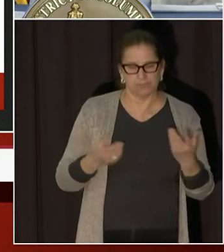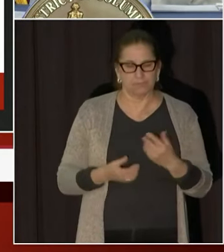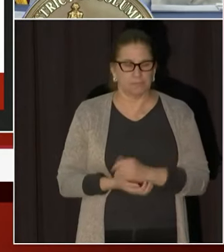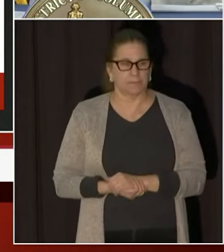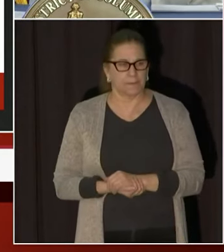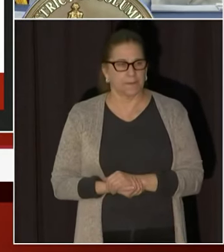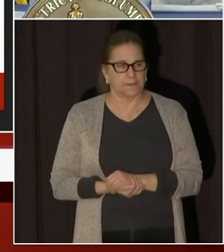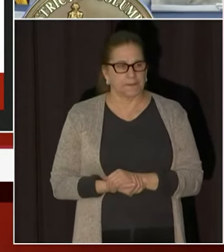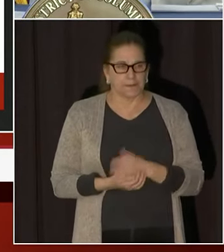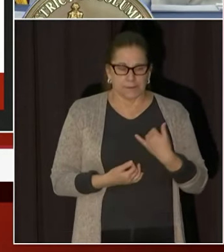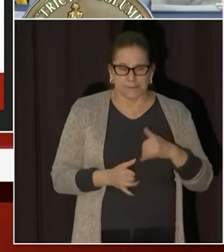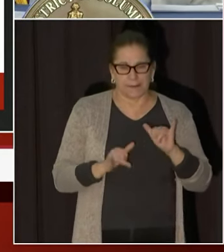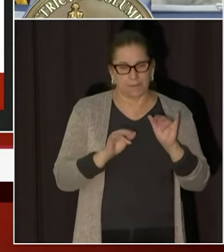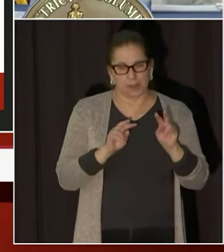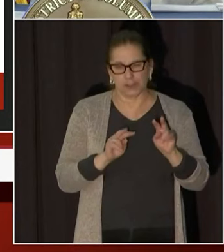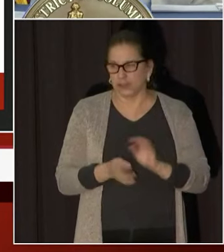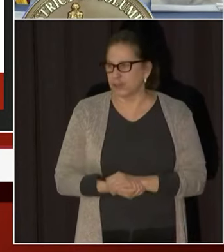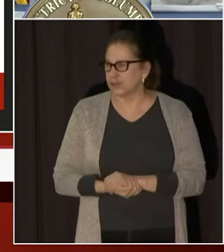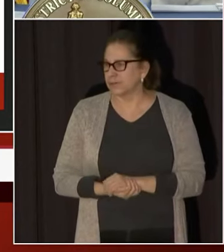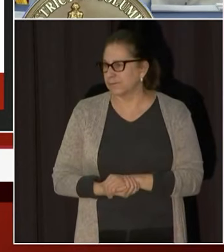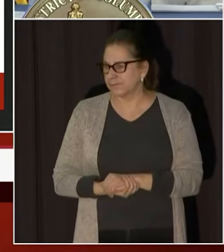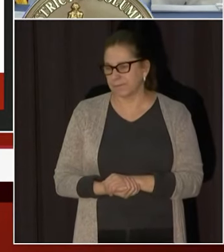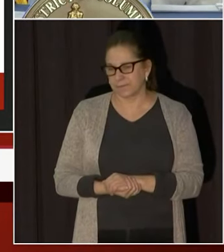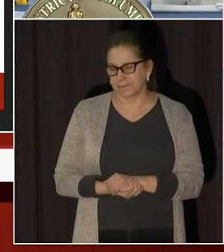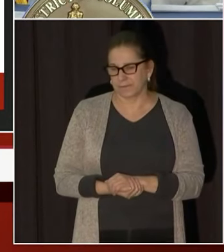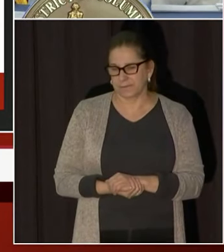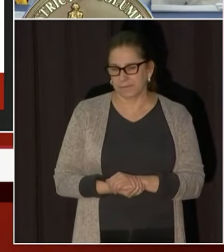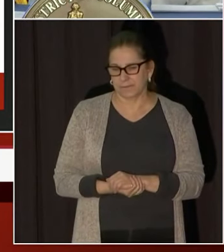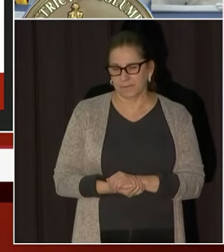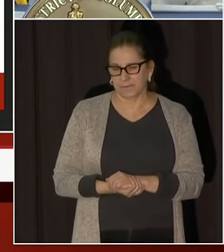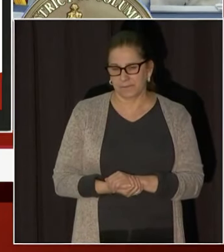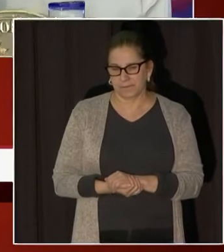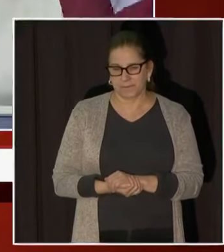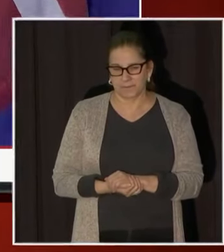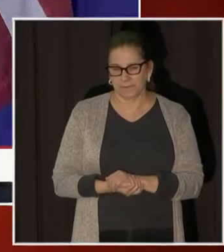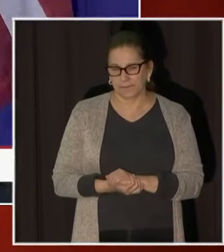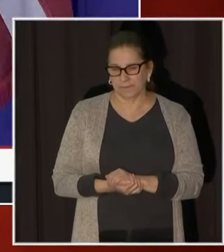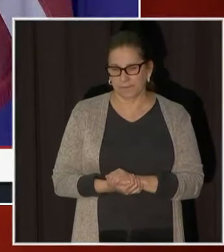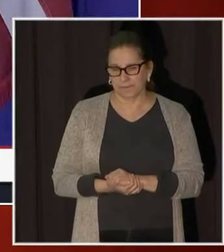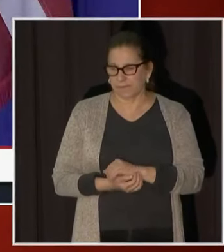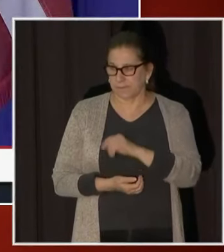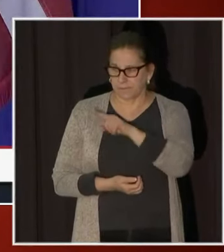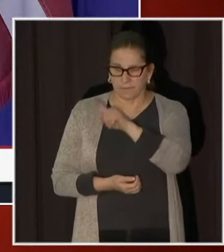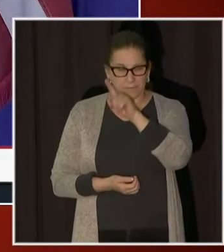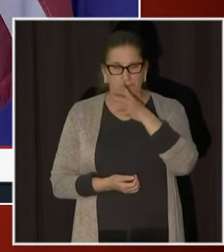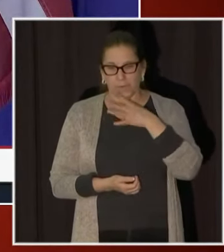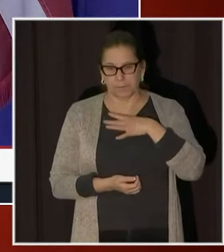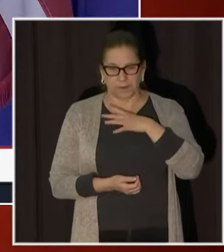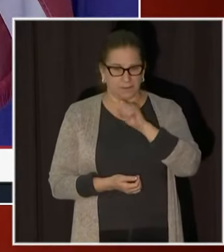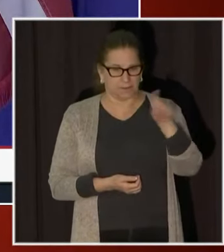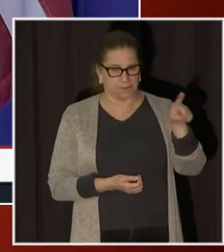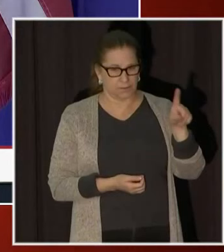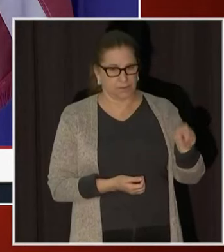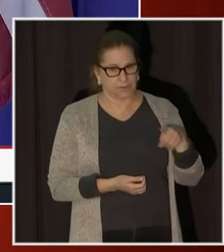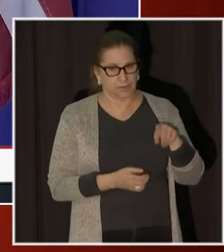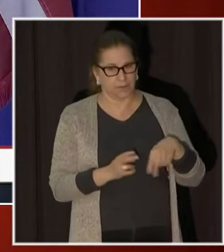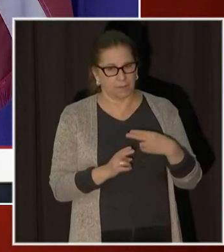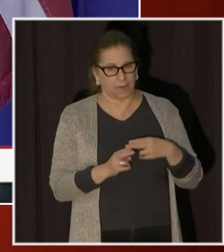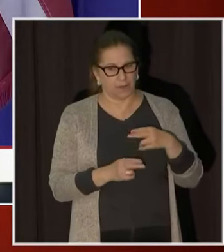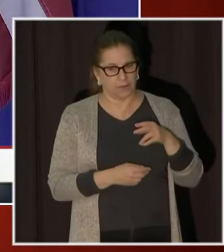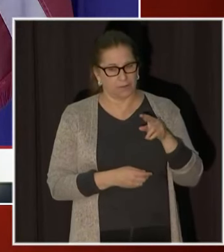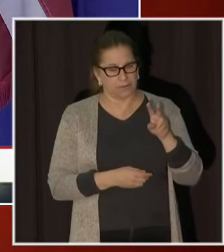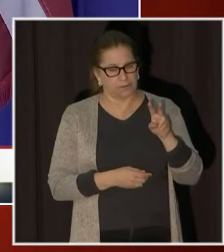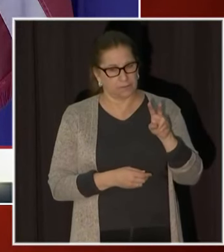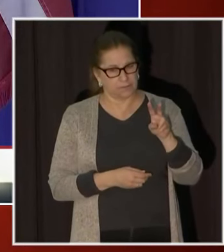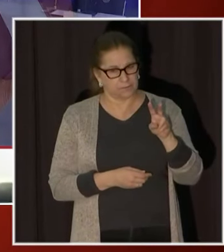weeks. Yes. Dr. Nesbitt, we're seeing 100 to a couple hundred cases being reported every